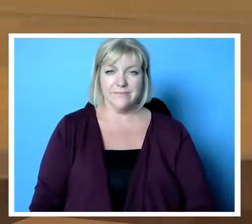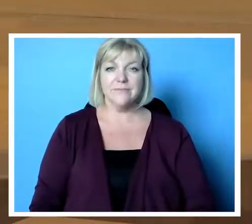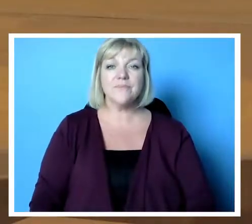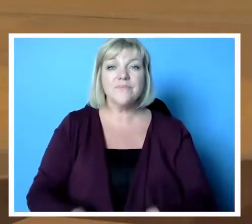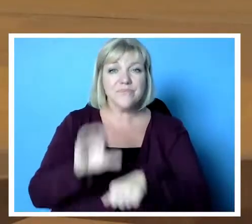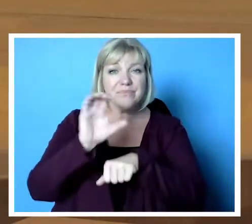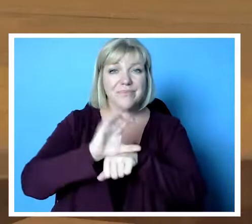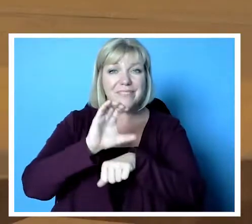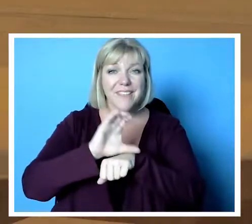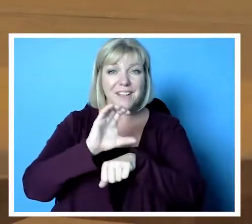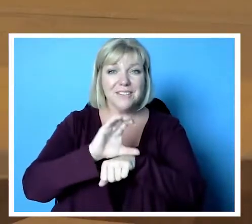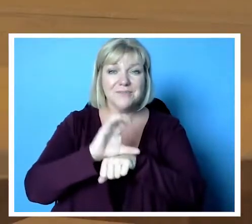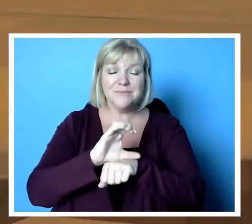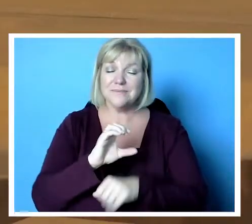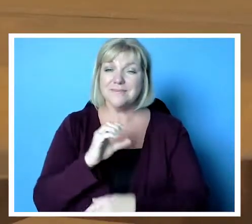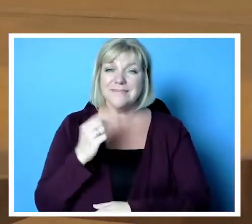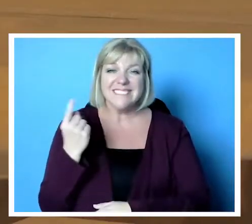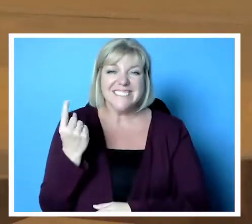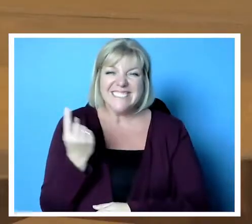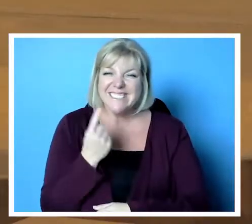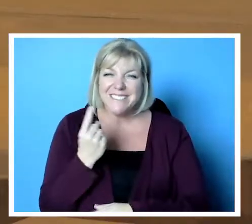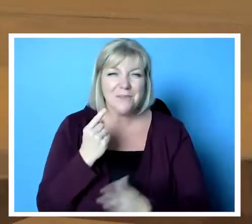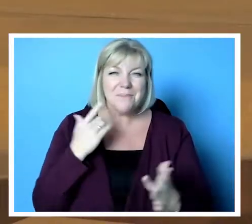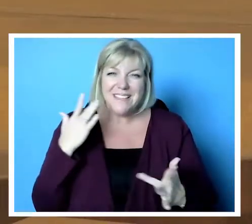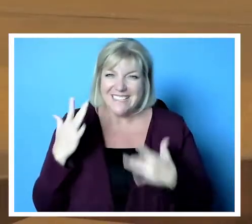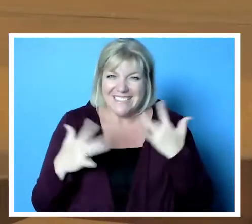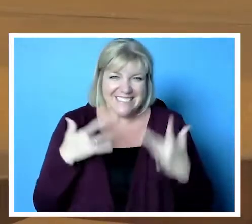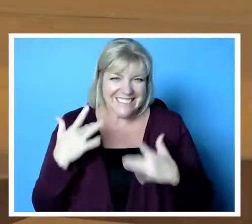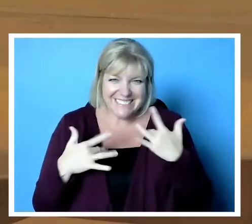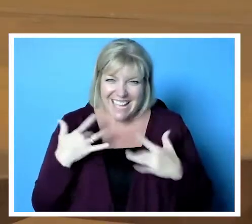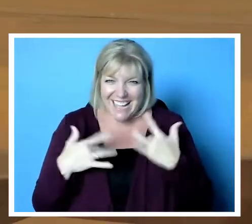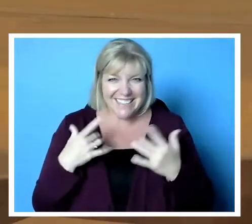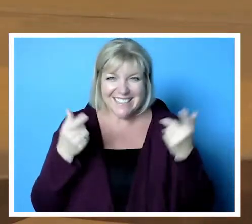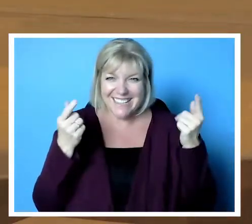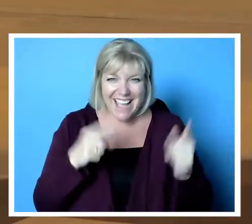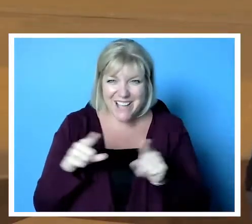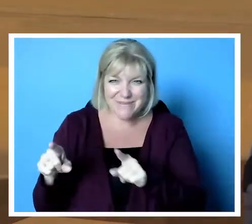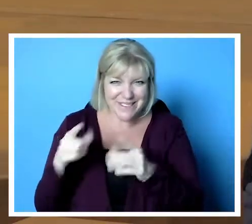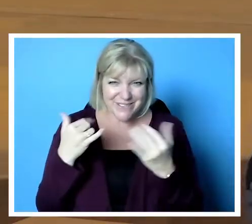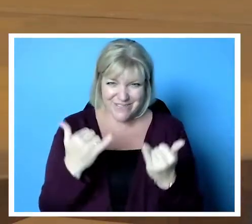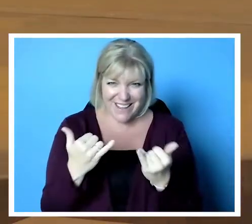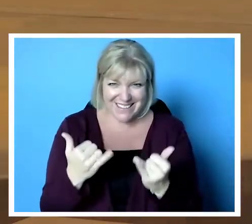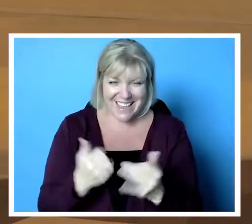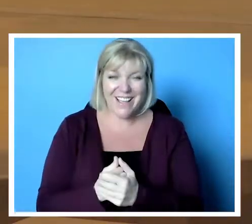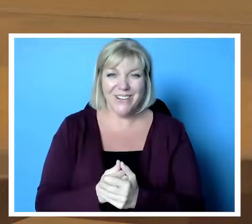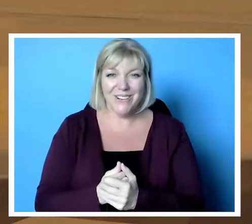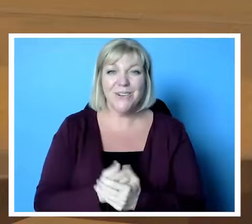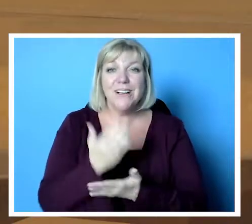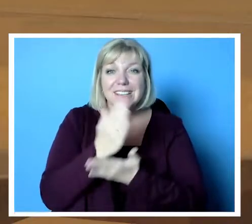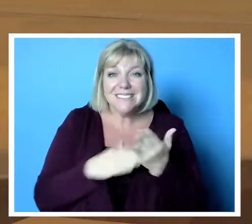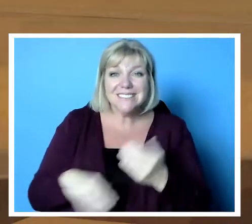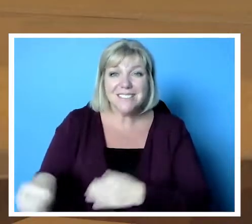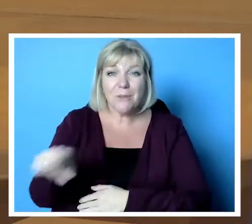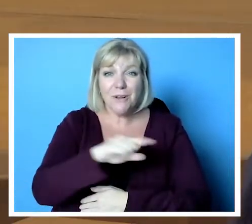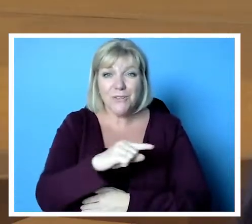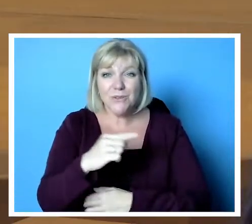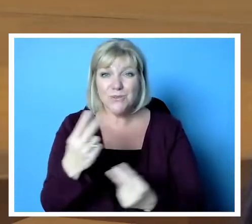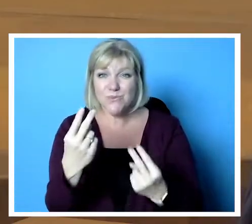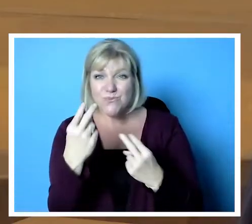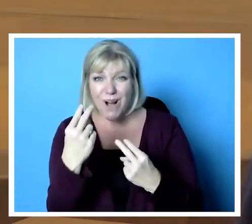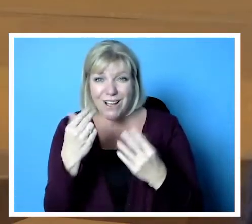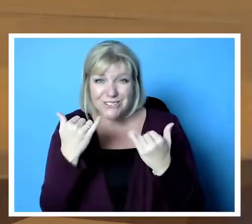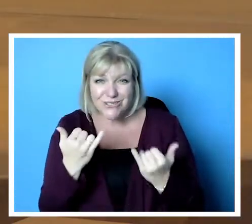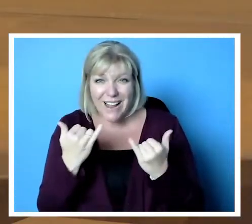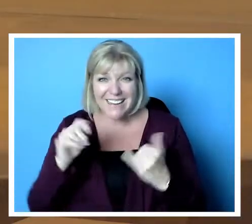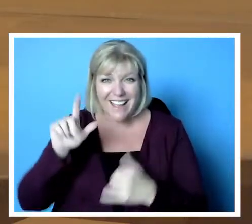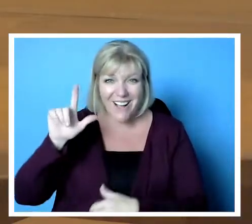Church, something incredibly exciting is happening right now. While those of you watching this worship service live